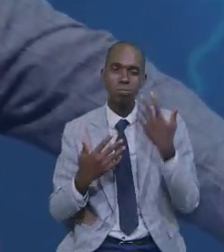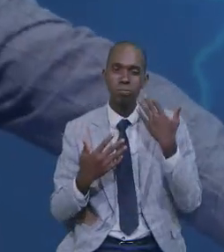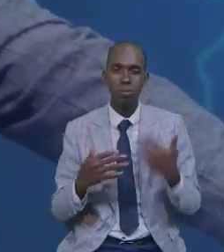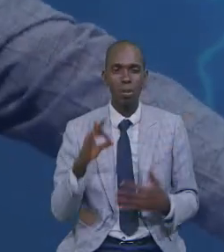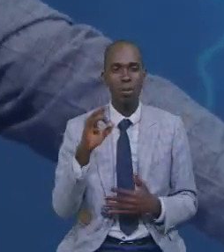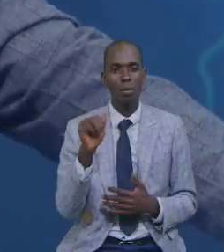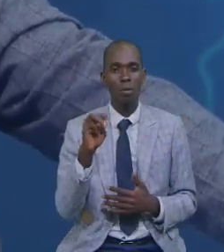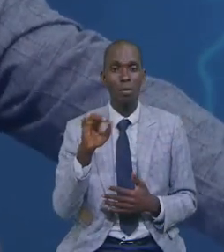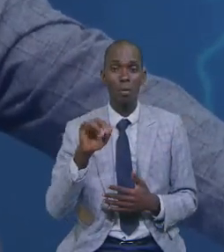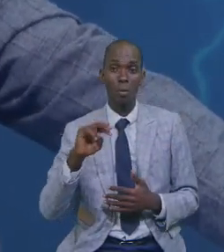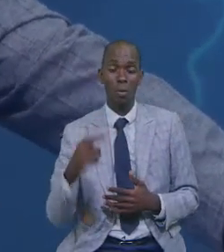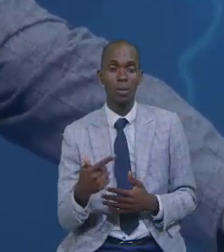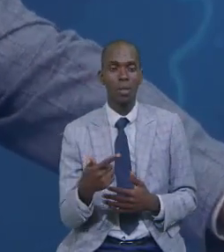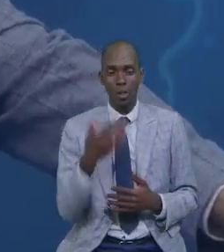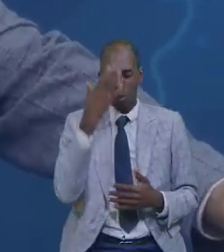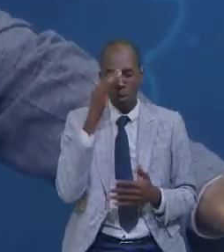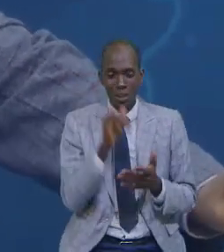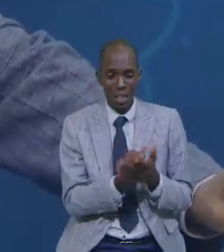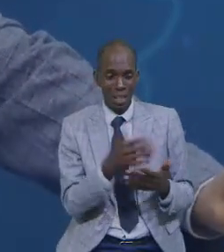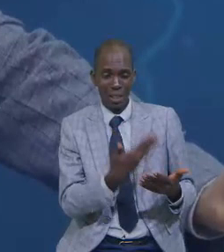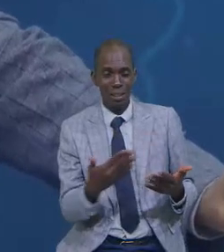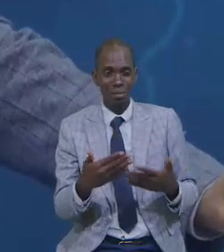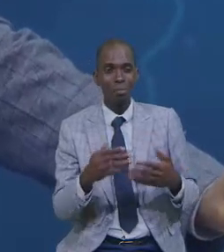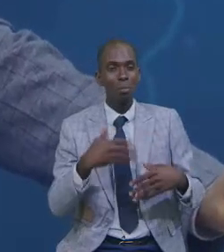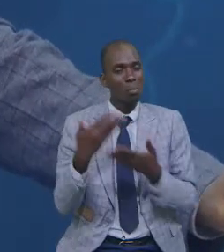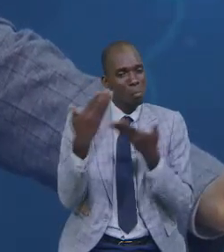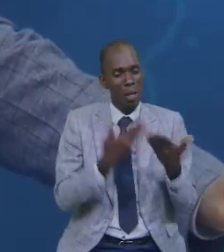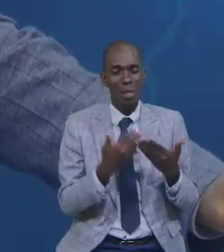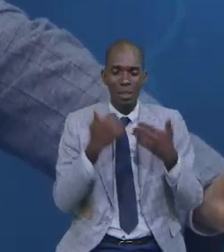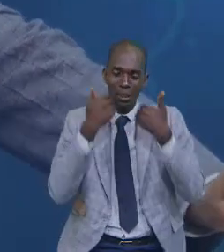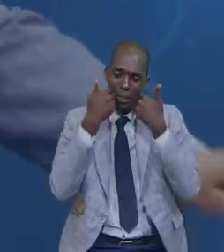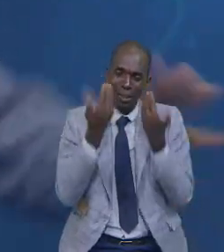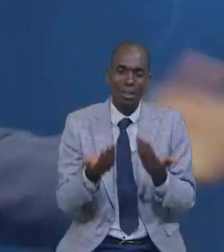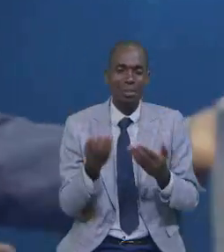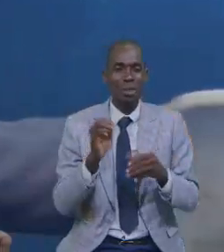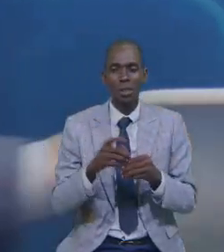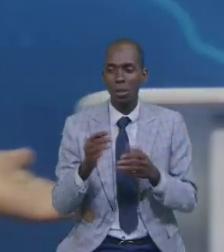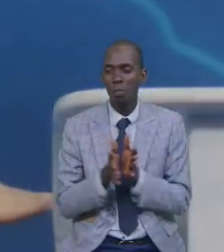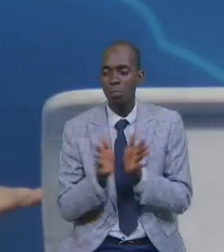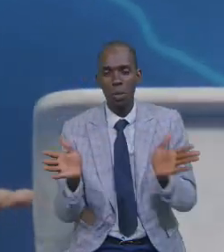in the public. That brings shame in the class. That